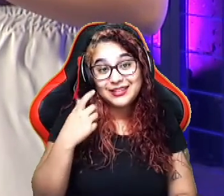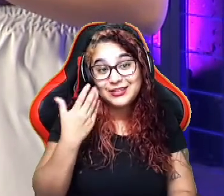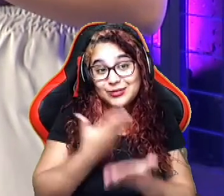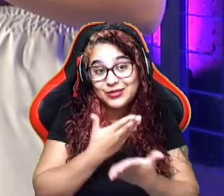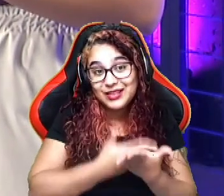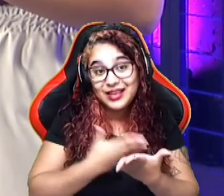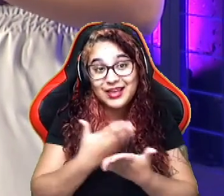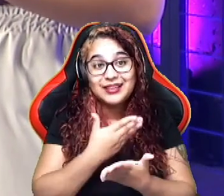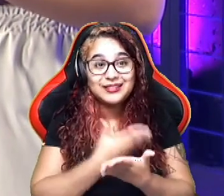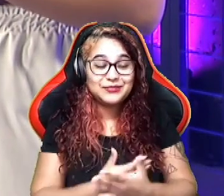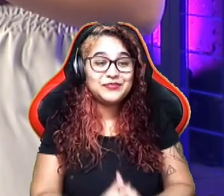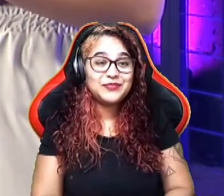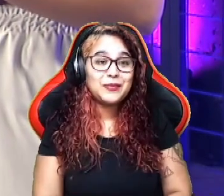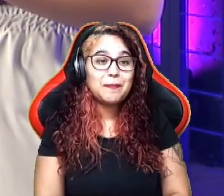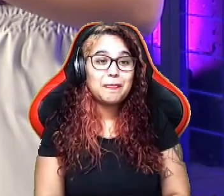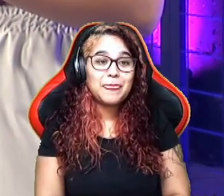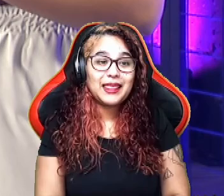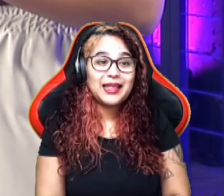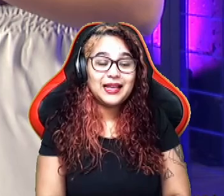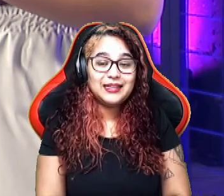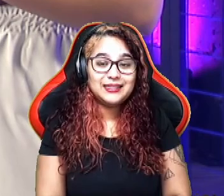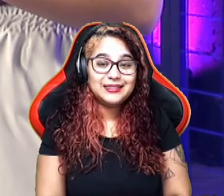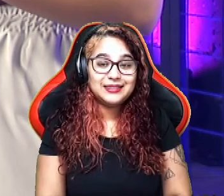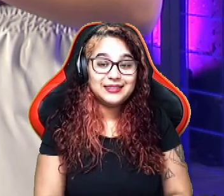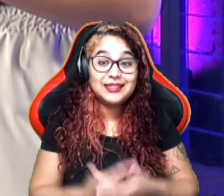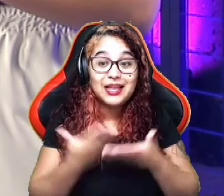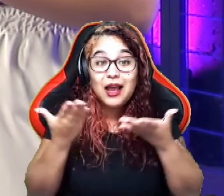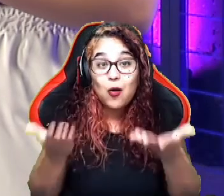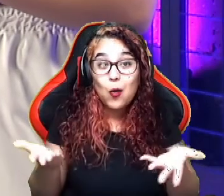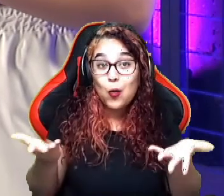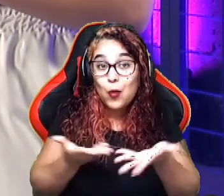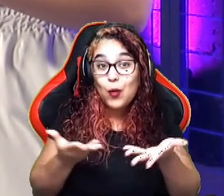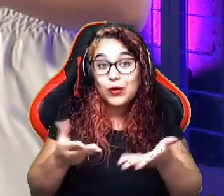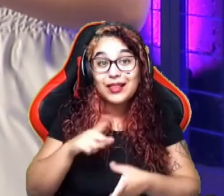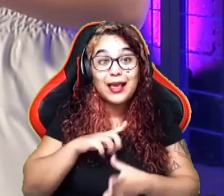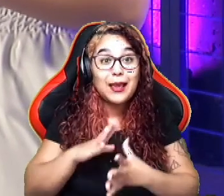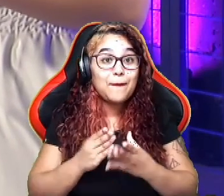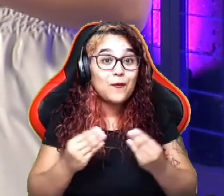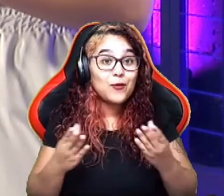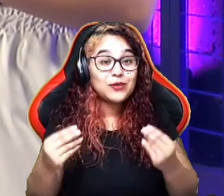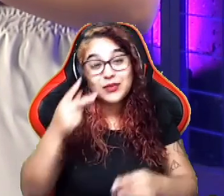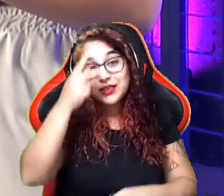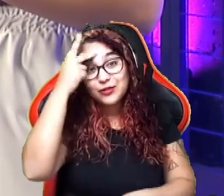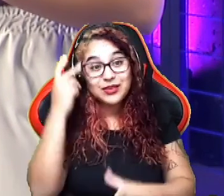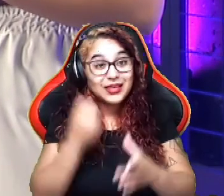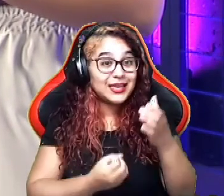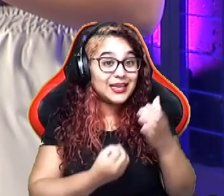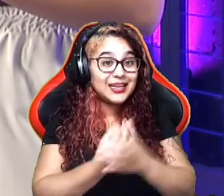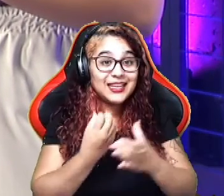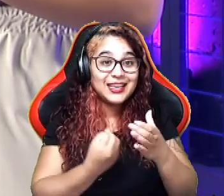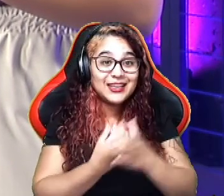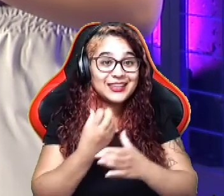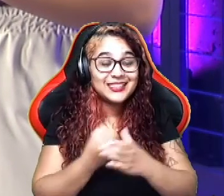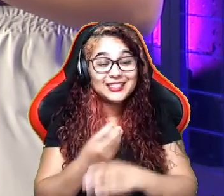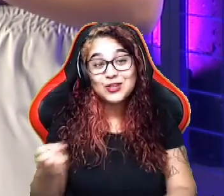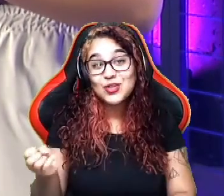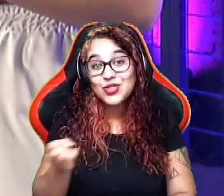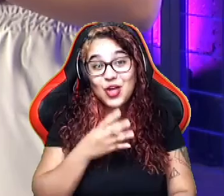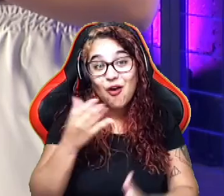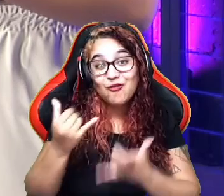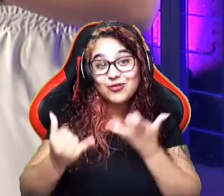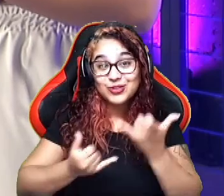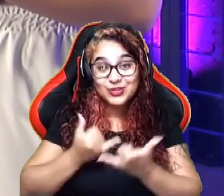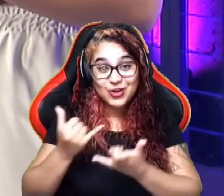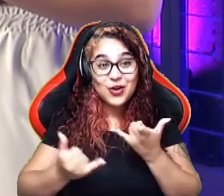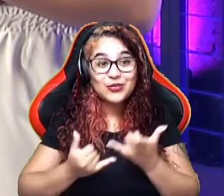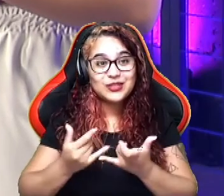to study, maybe. Yes, what's interesting is that today there are many people who create new games. In